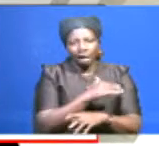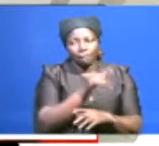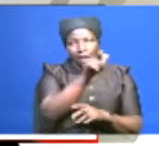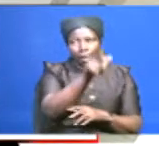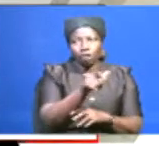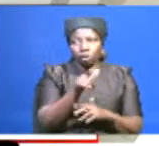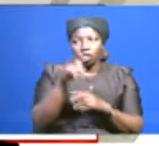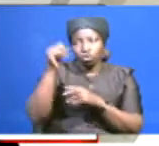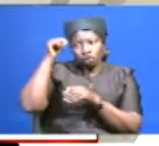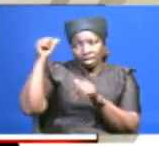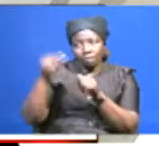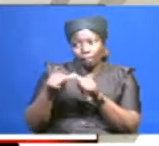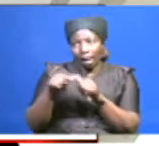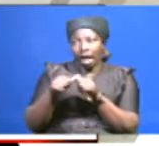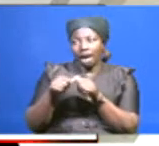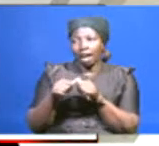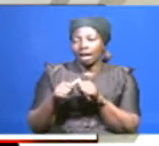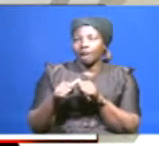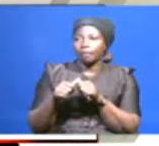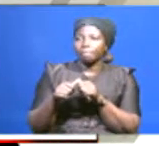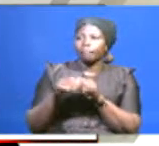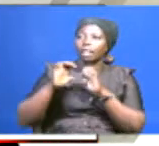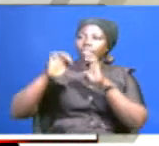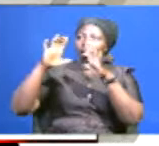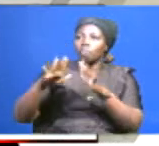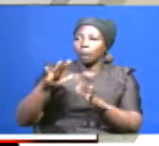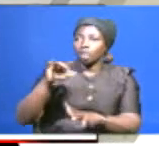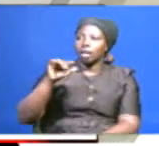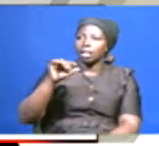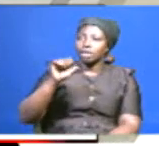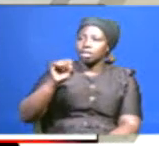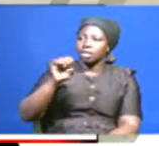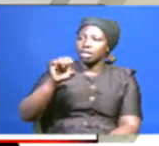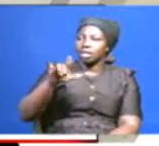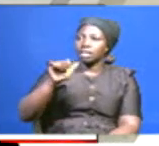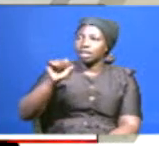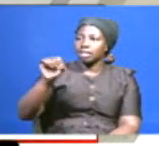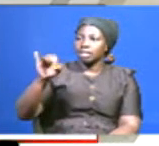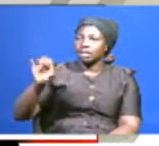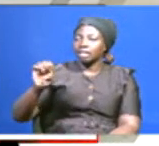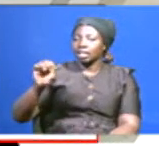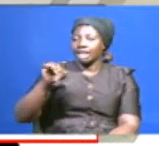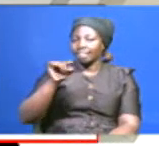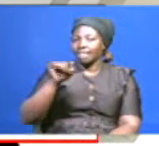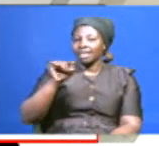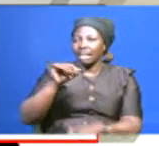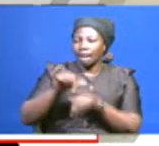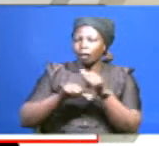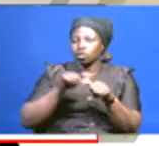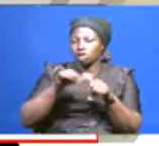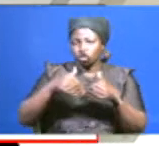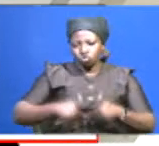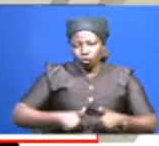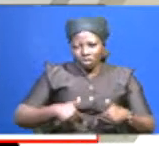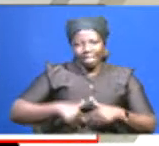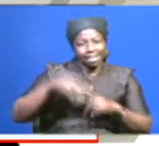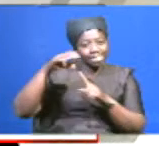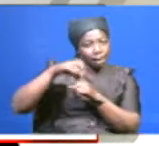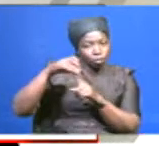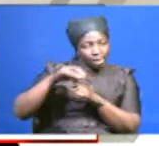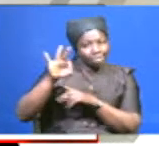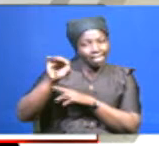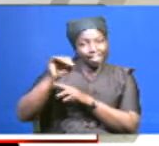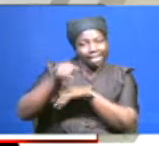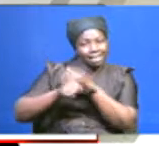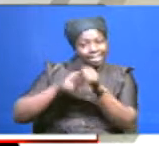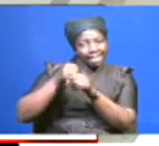Ethiopian is Haile Gebrselassie. Selassie, yes, isn't it? And this was at a youth championships. We're talking about 30 years ago. Yeah. So when Haile Gebrselassie